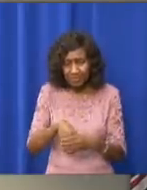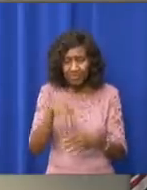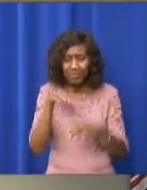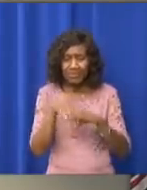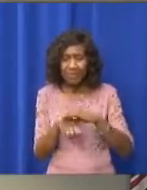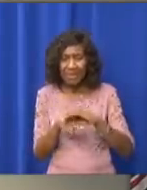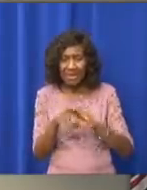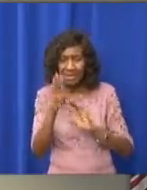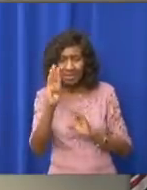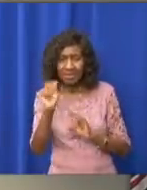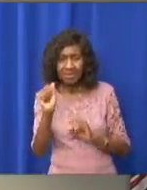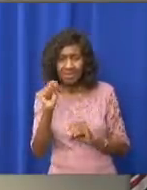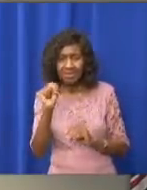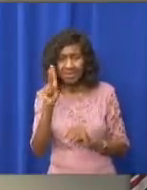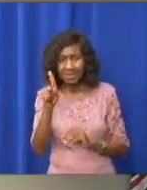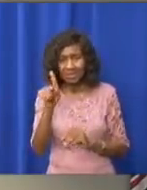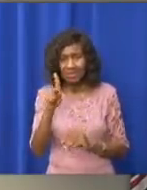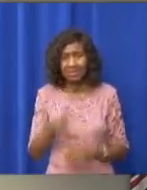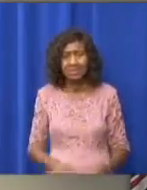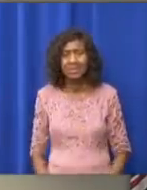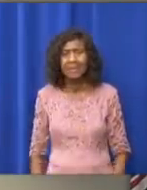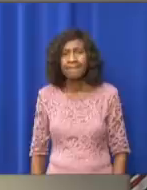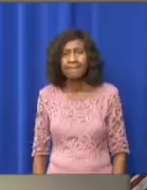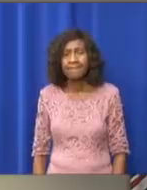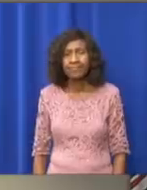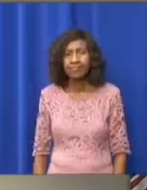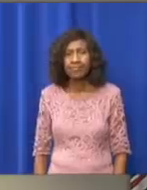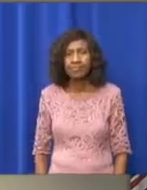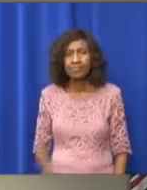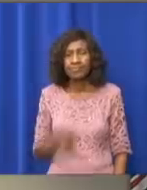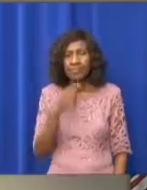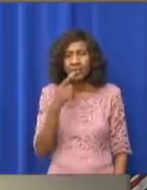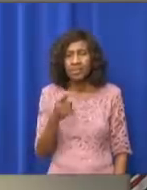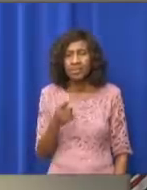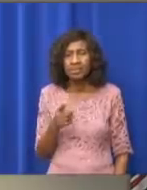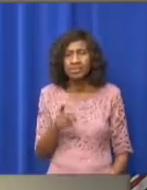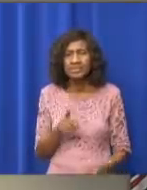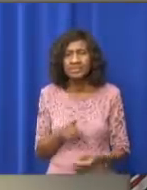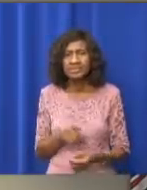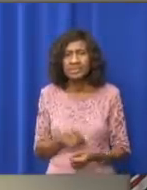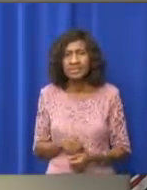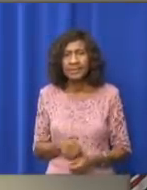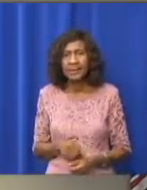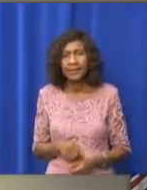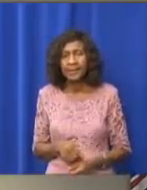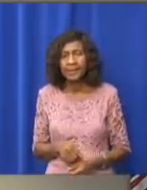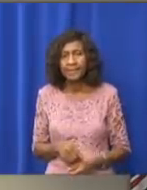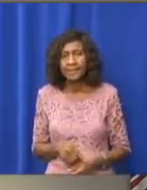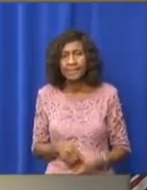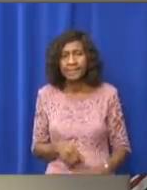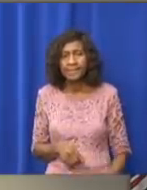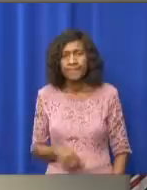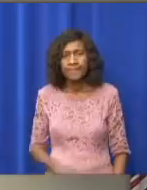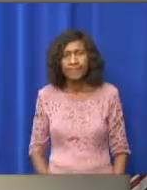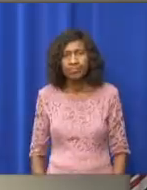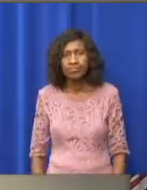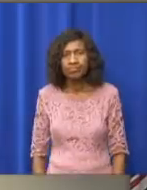I want to say that, and Dr. Lee could probably chime in here, in terms